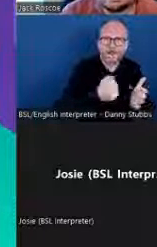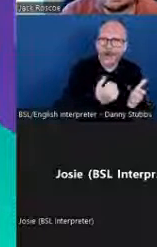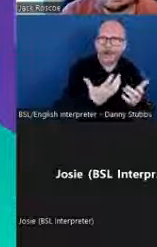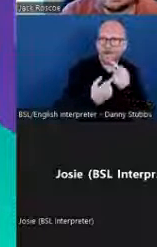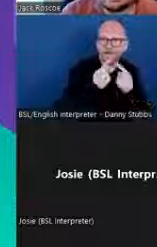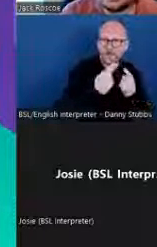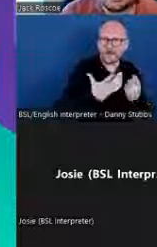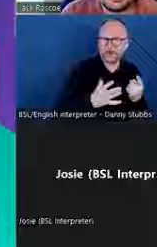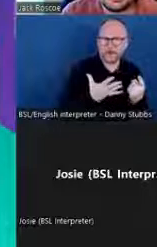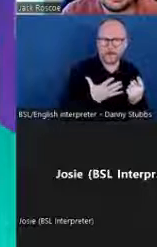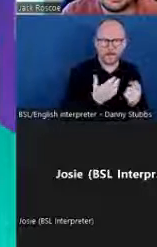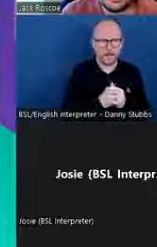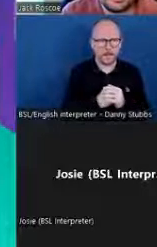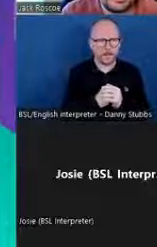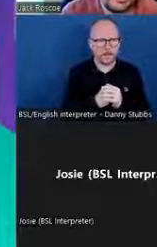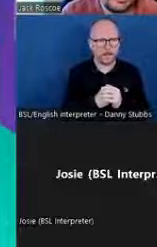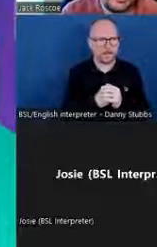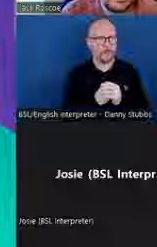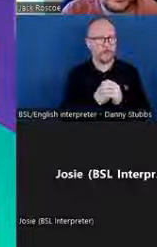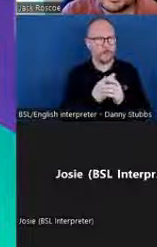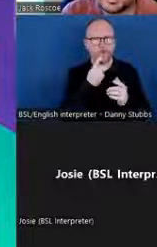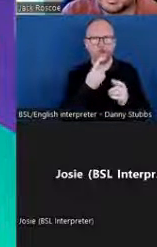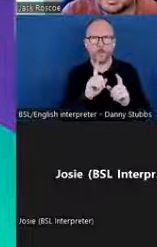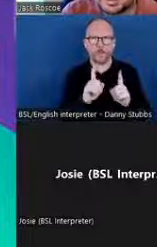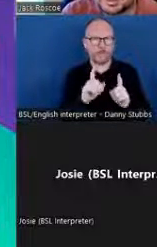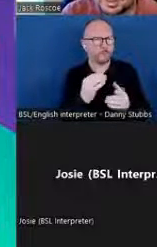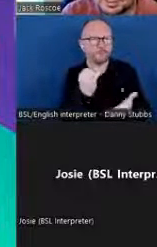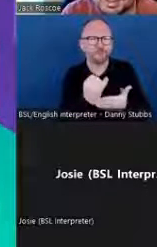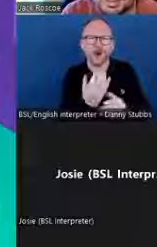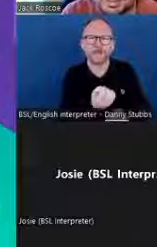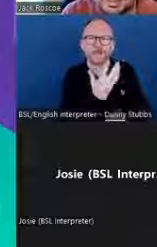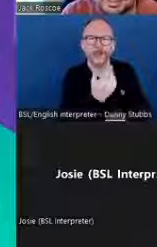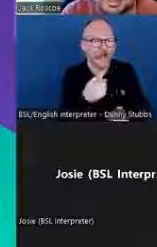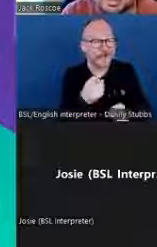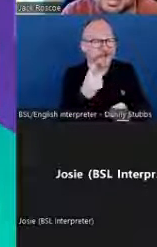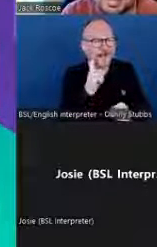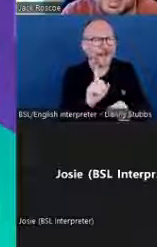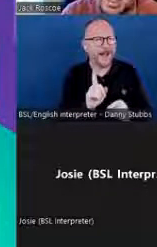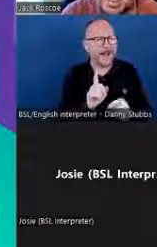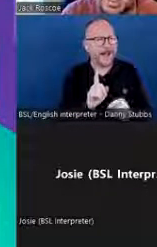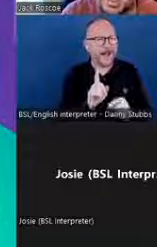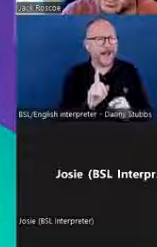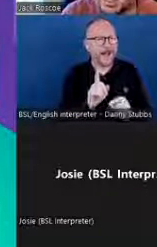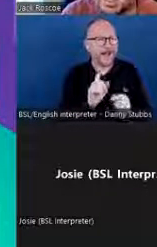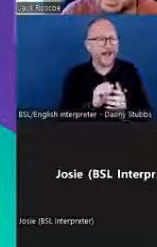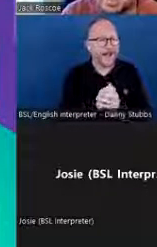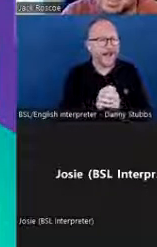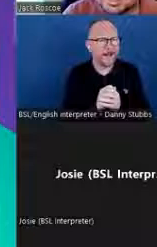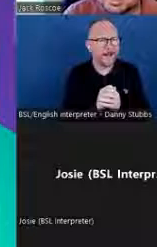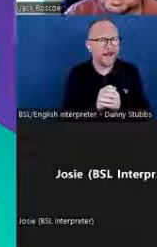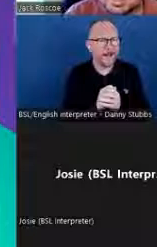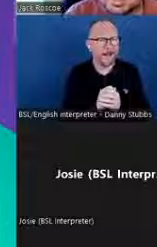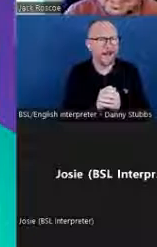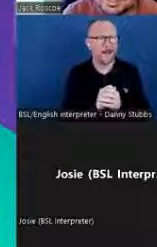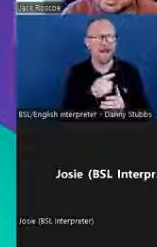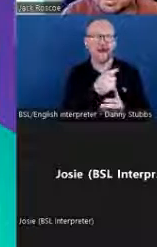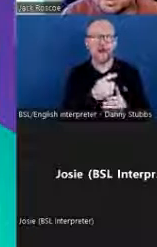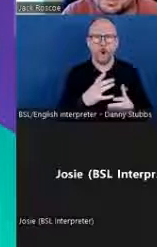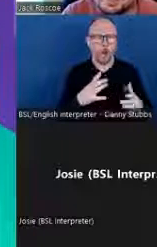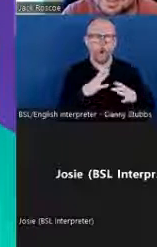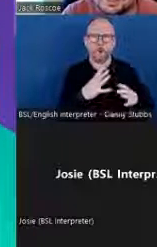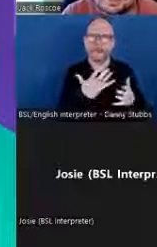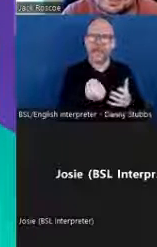Oh, nope. Sorry, I thought that slide was animated. These existing sources of